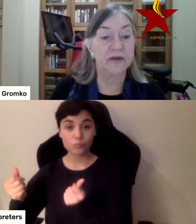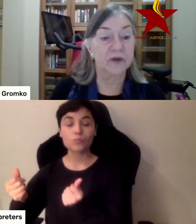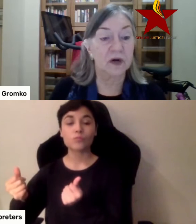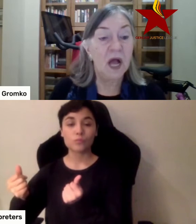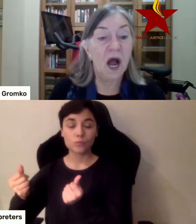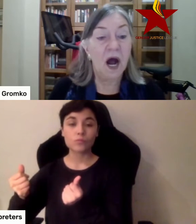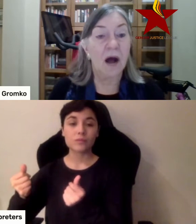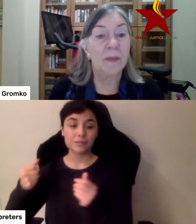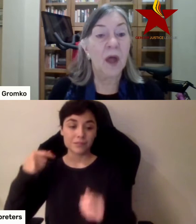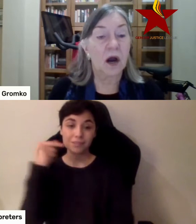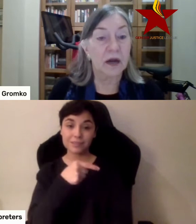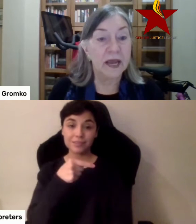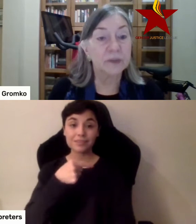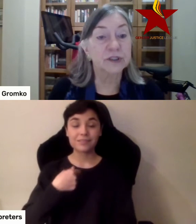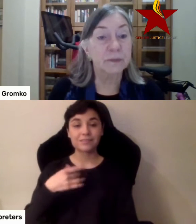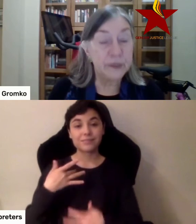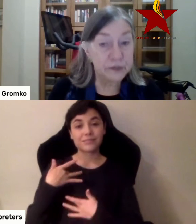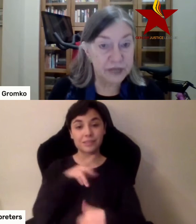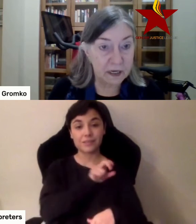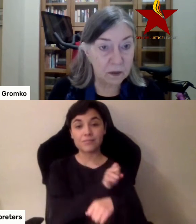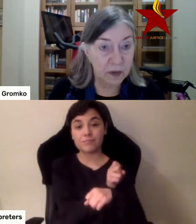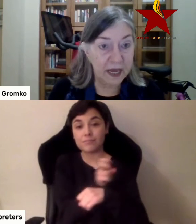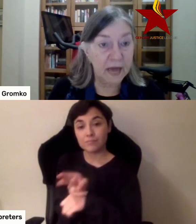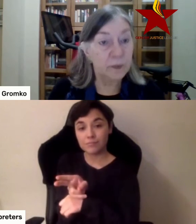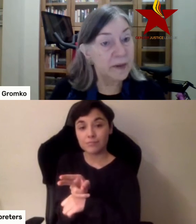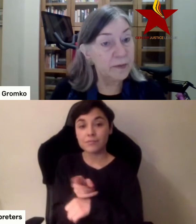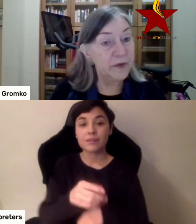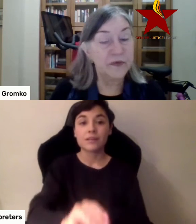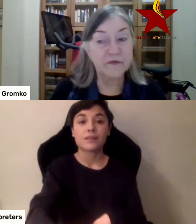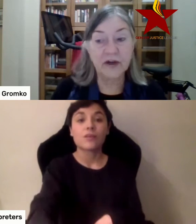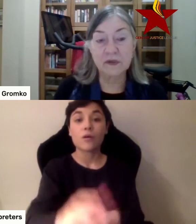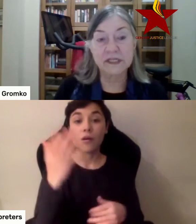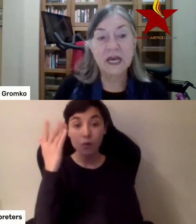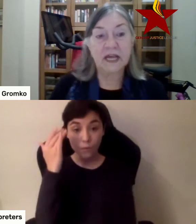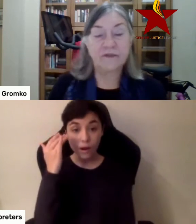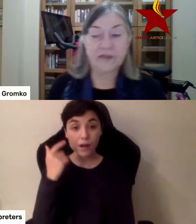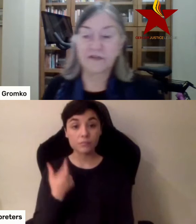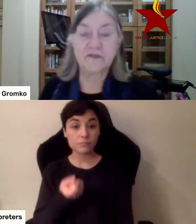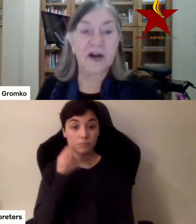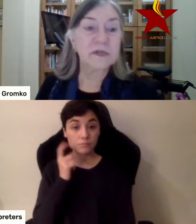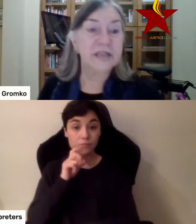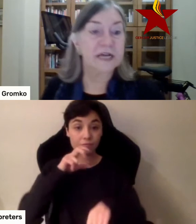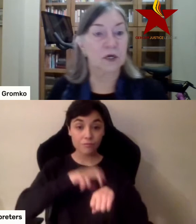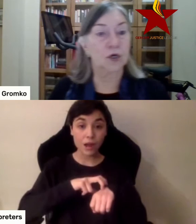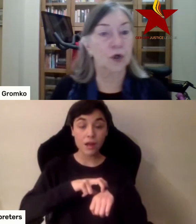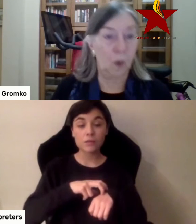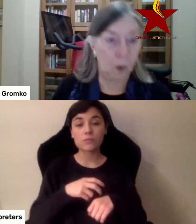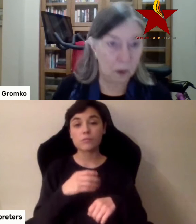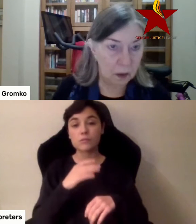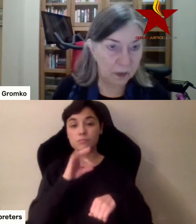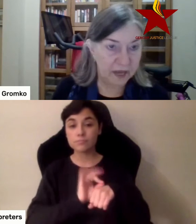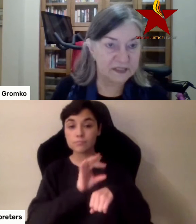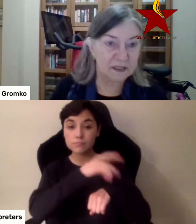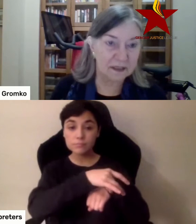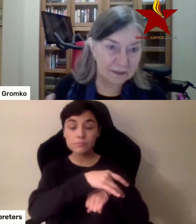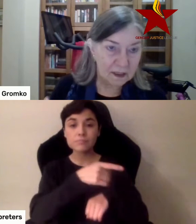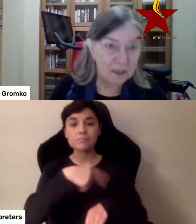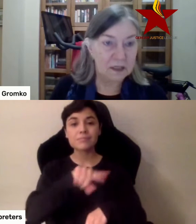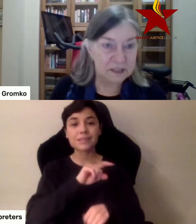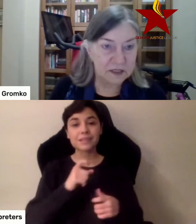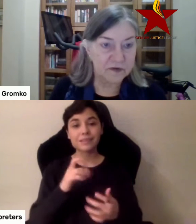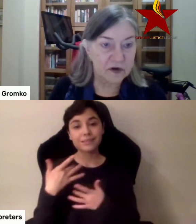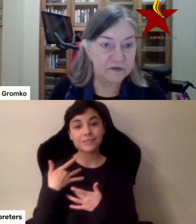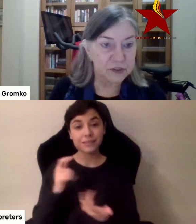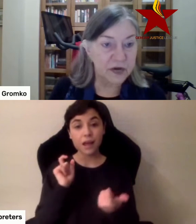viruses or whatever, are able to mutate, okay. And remember that with a virus, if a virus has a goal, okay, it's a